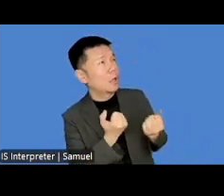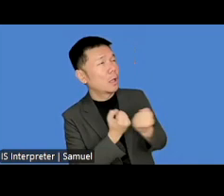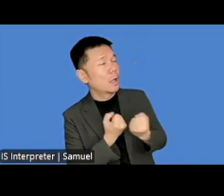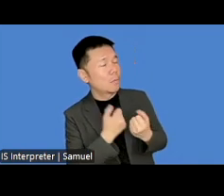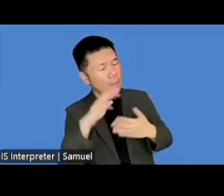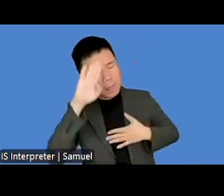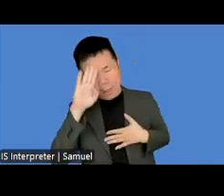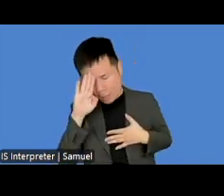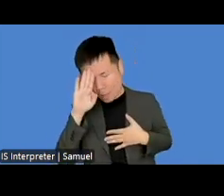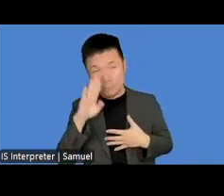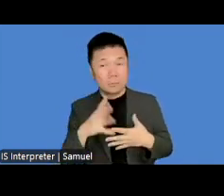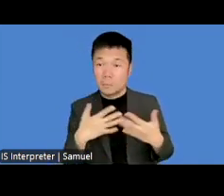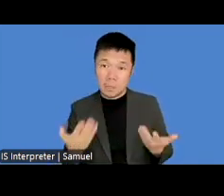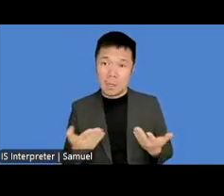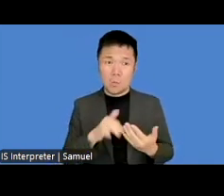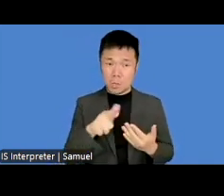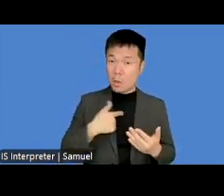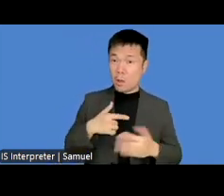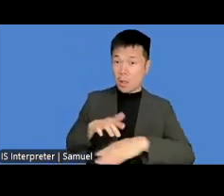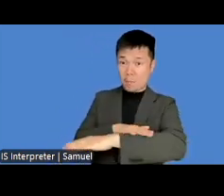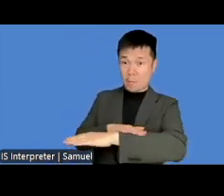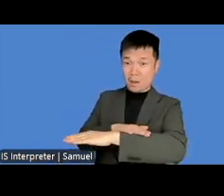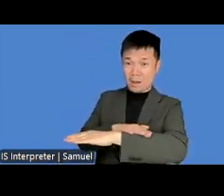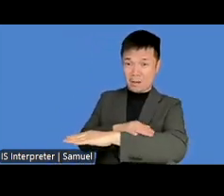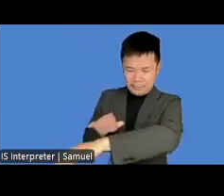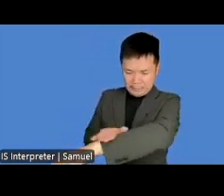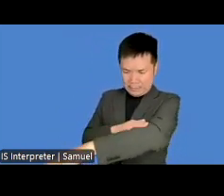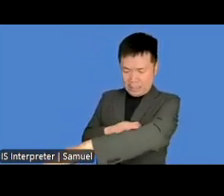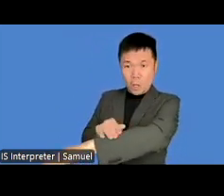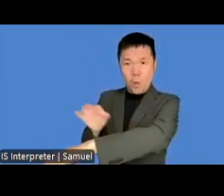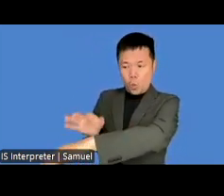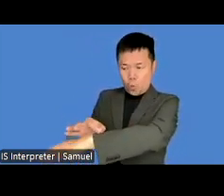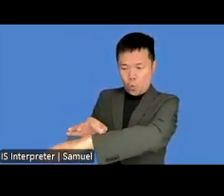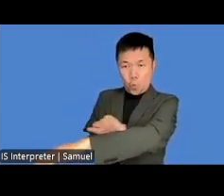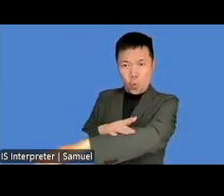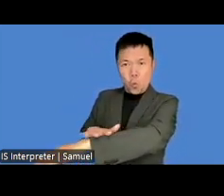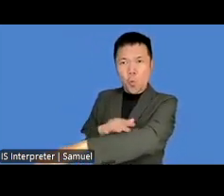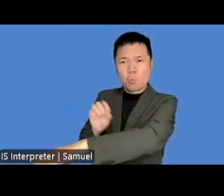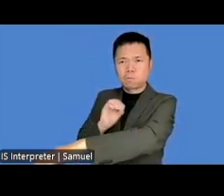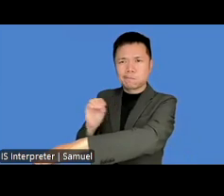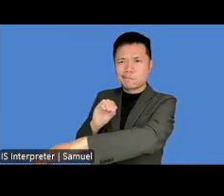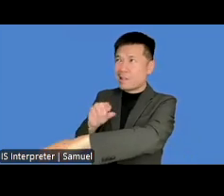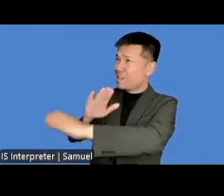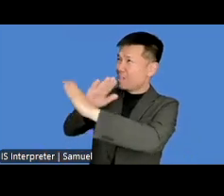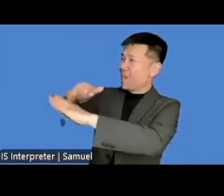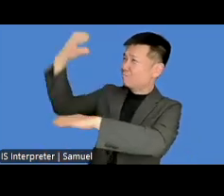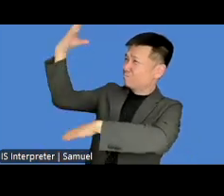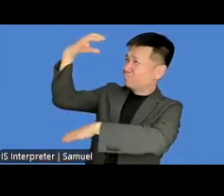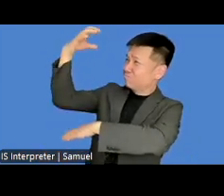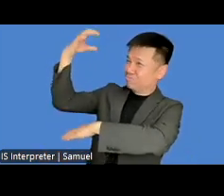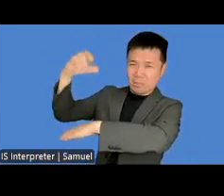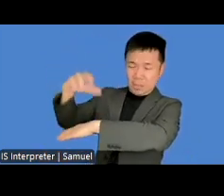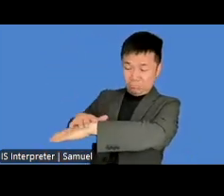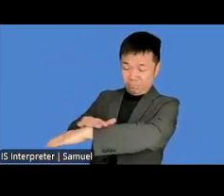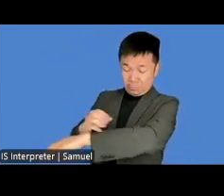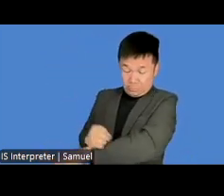the beginning, we are born with no melanin pigmentation in our skin, hence we are susceptible to skin cancer.